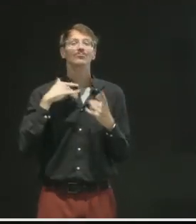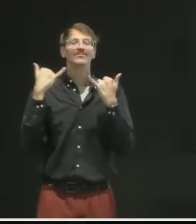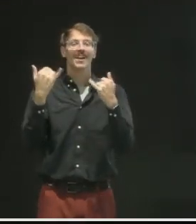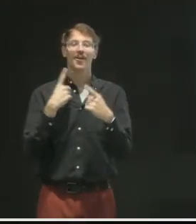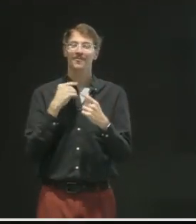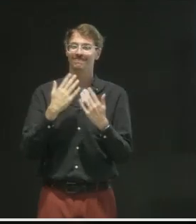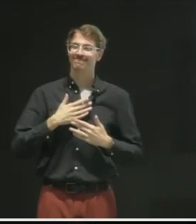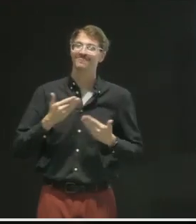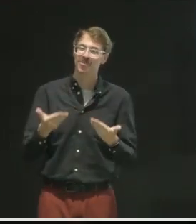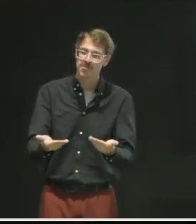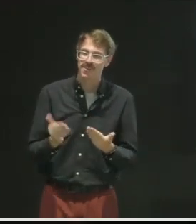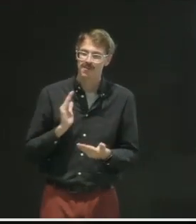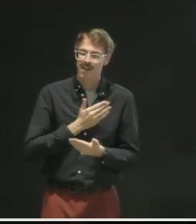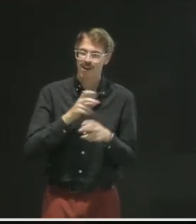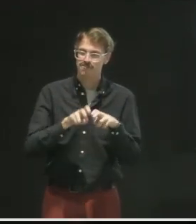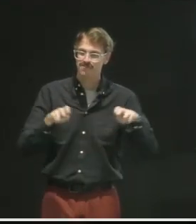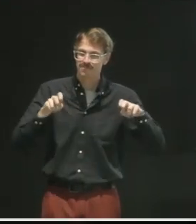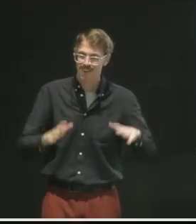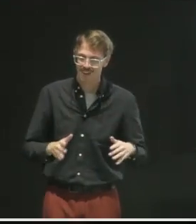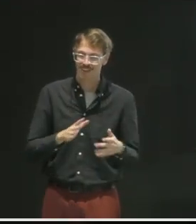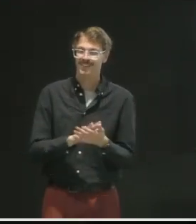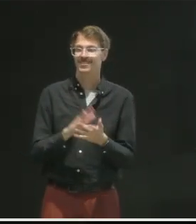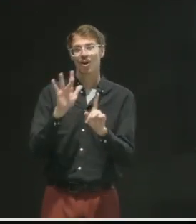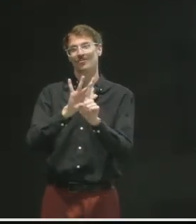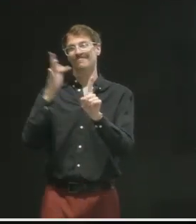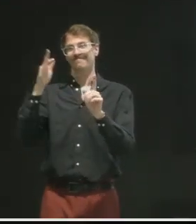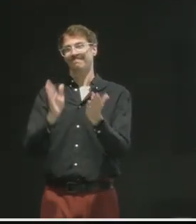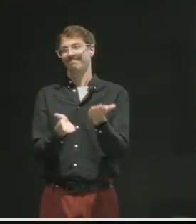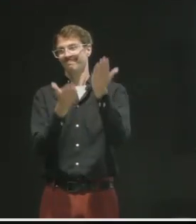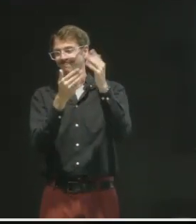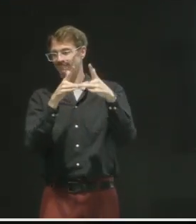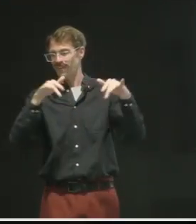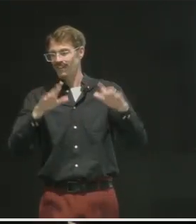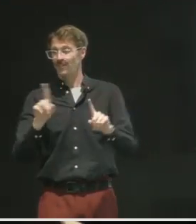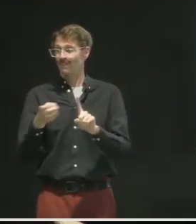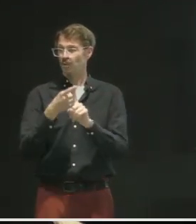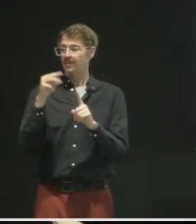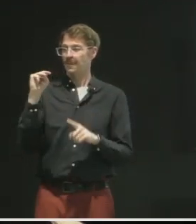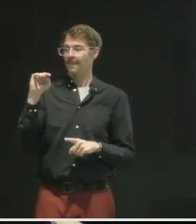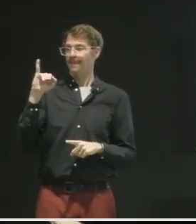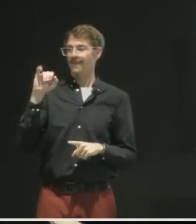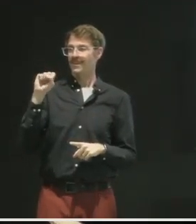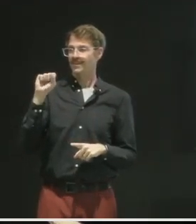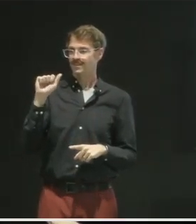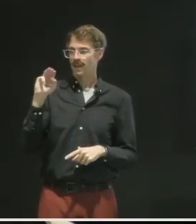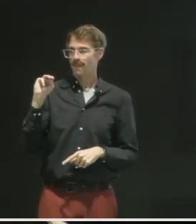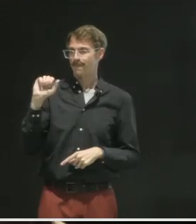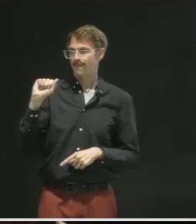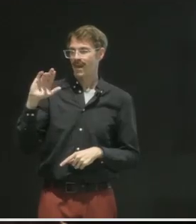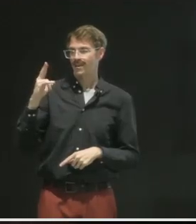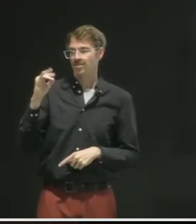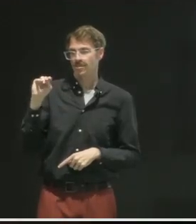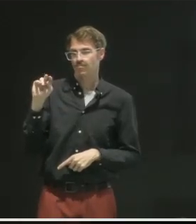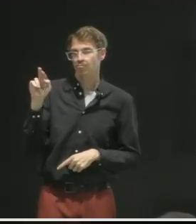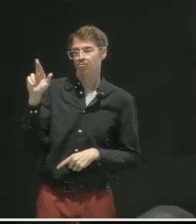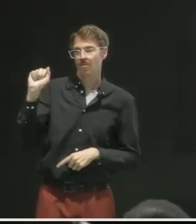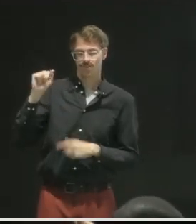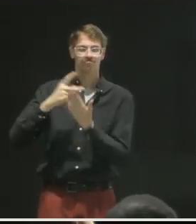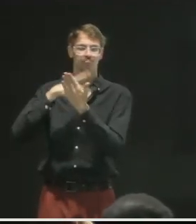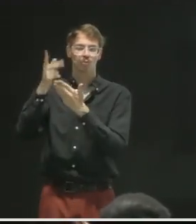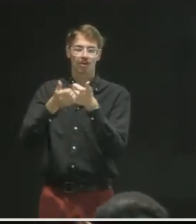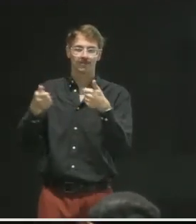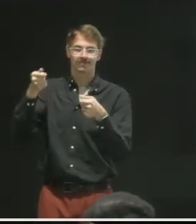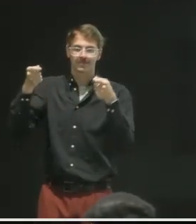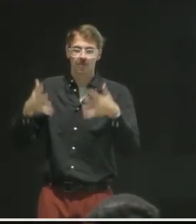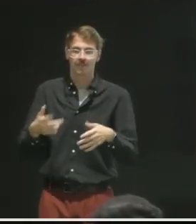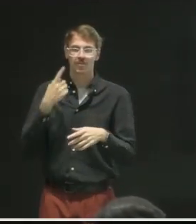stage our panelists, our distinguished panelists. First, Misa Machimura, Program Officer, the